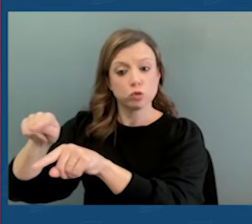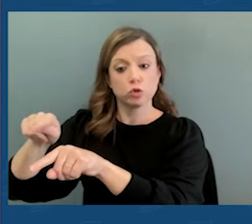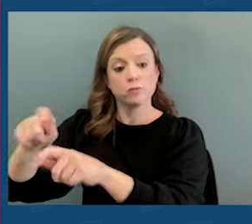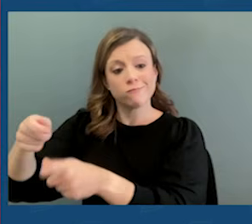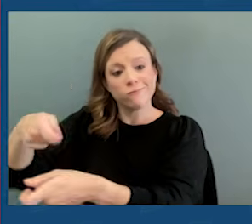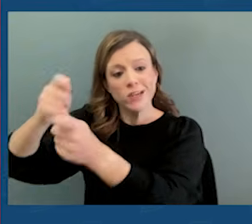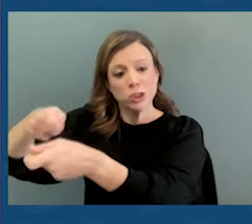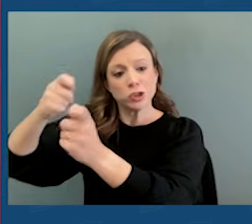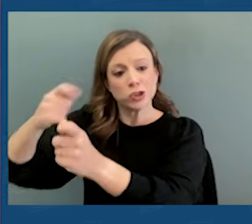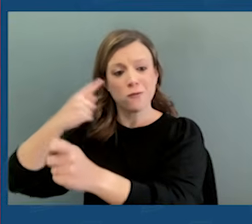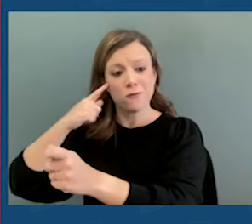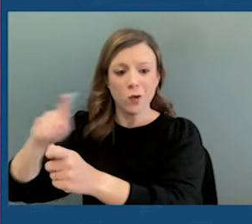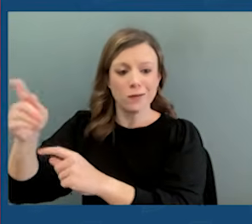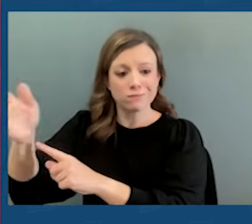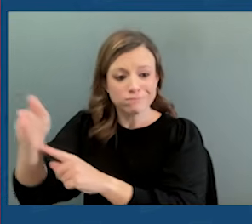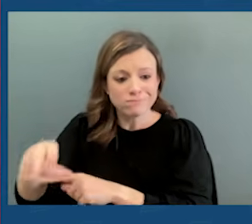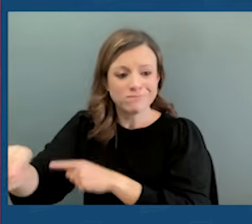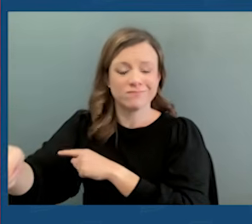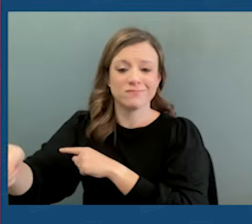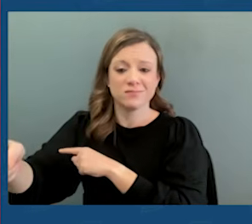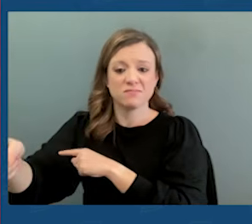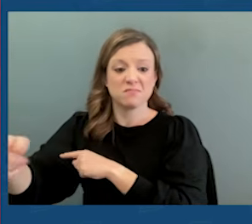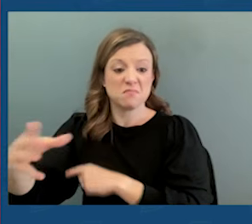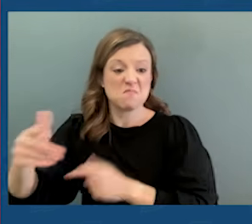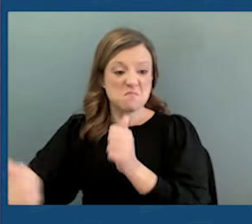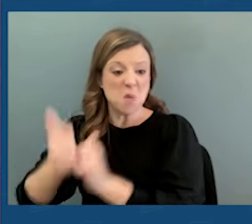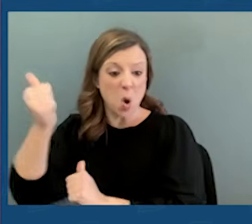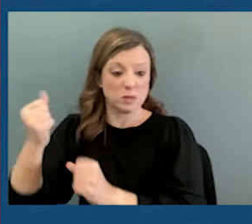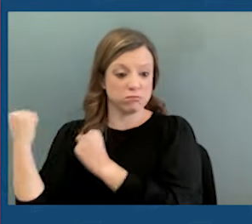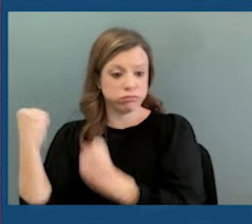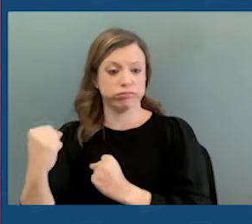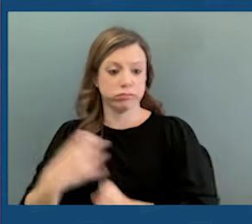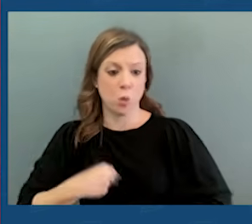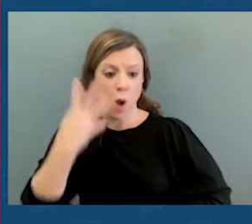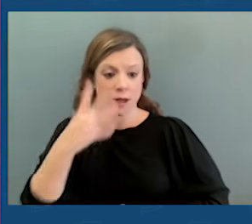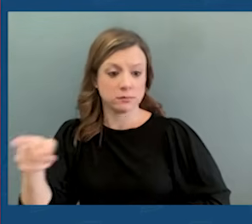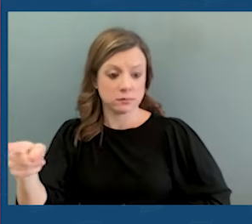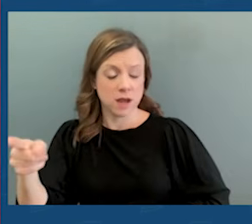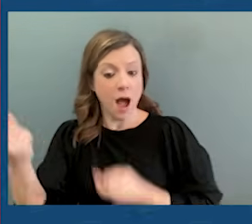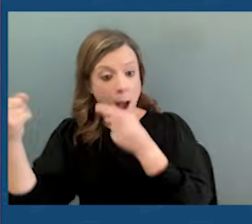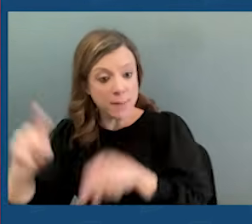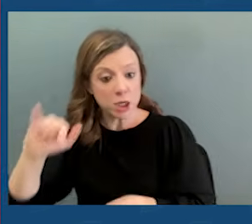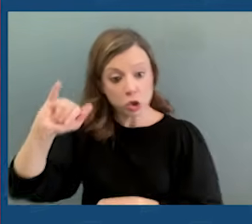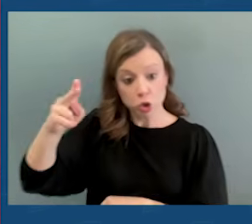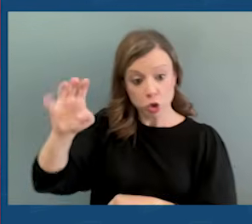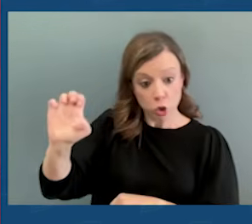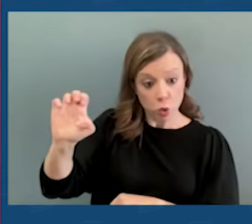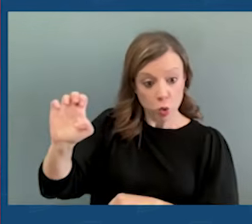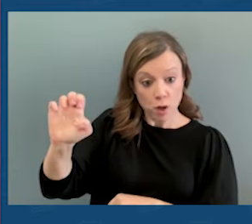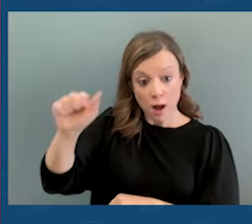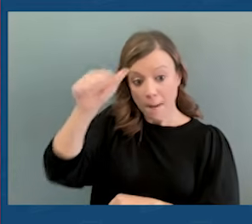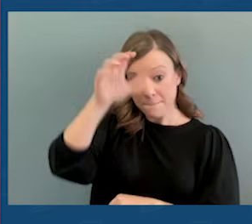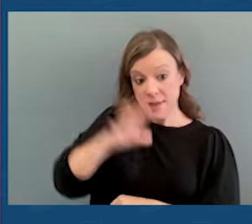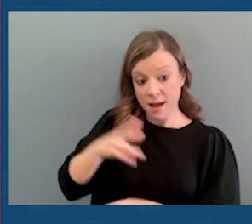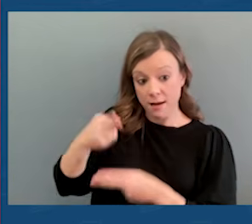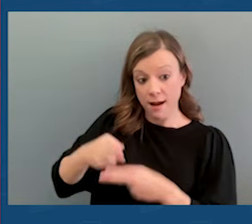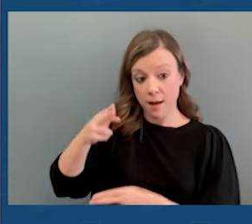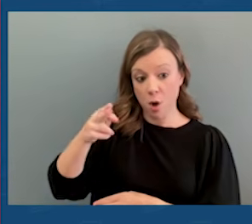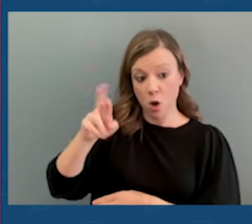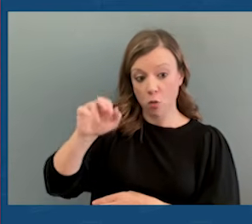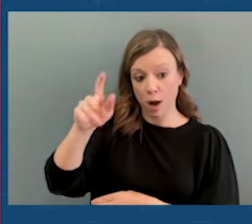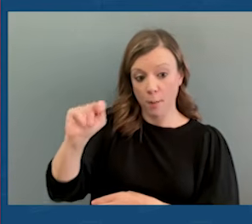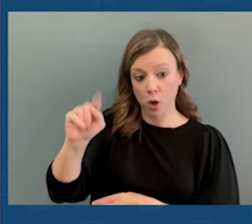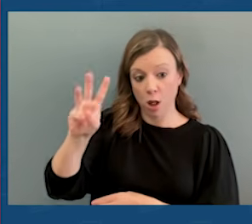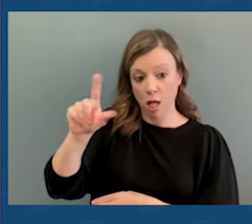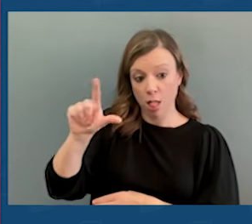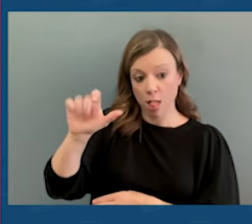It was mostly white. And on one June morning, a gentleman named Robert Lewis, a black man who